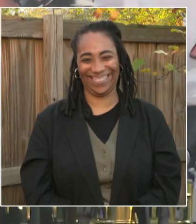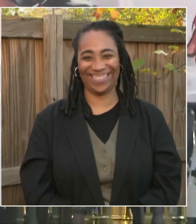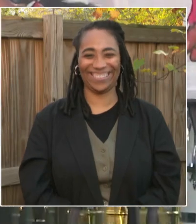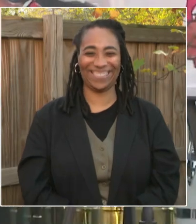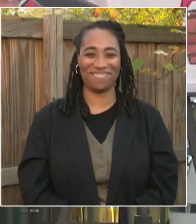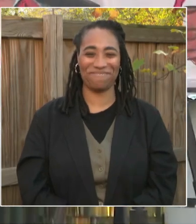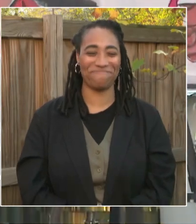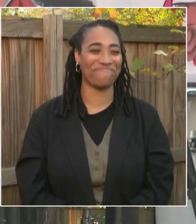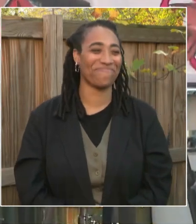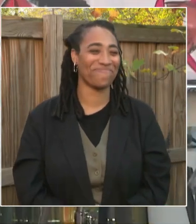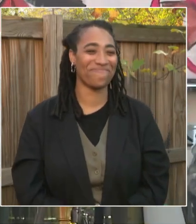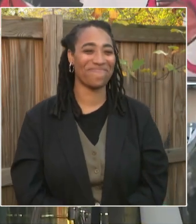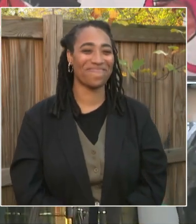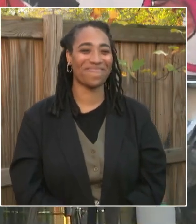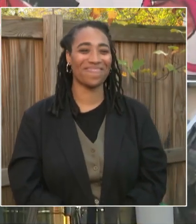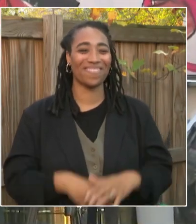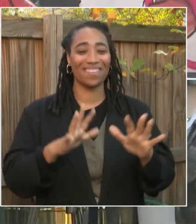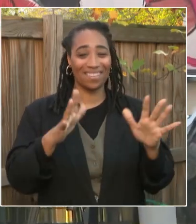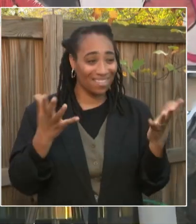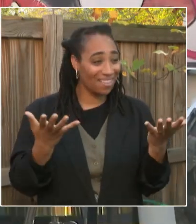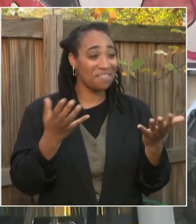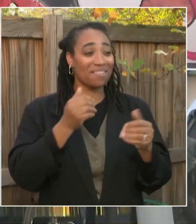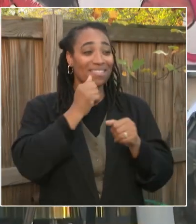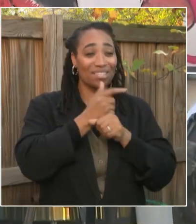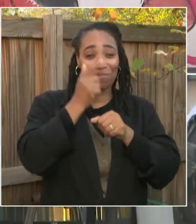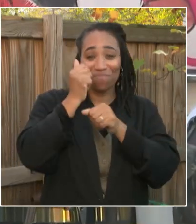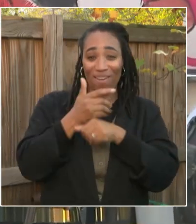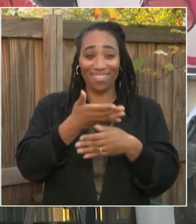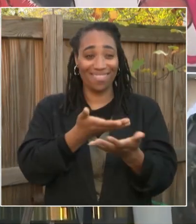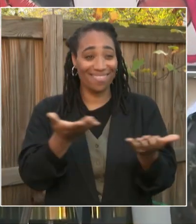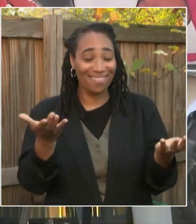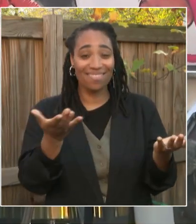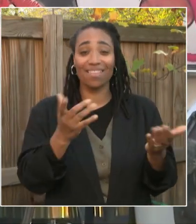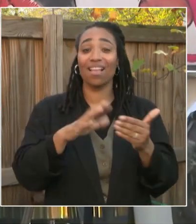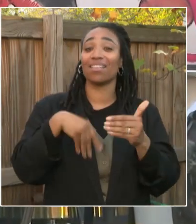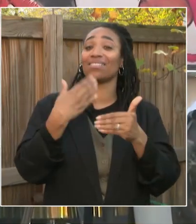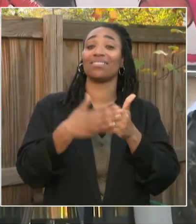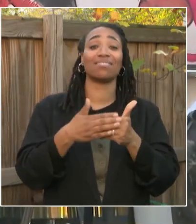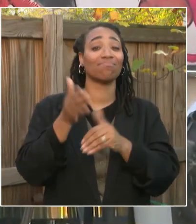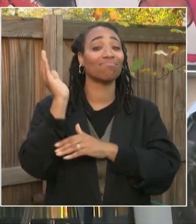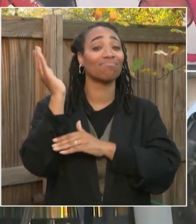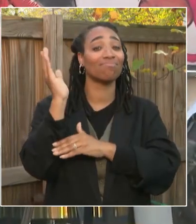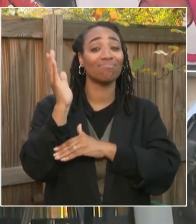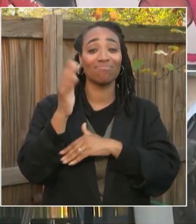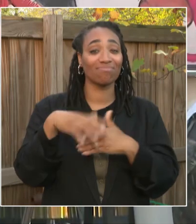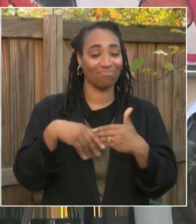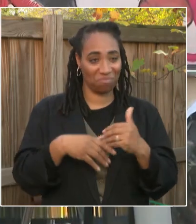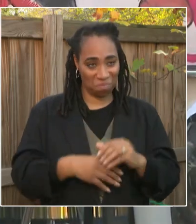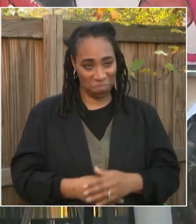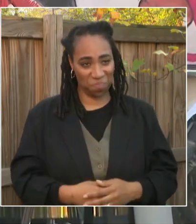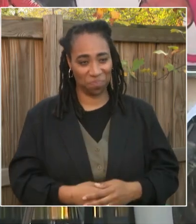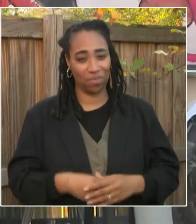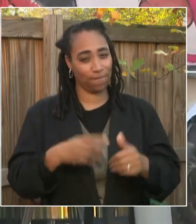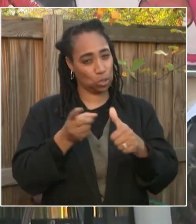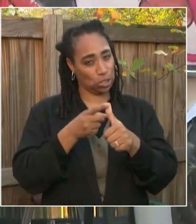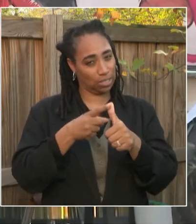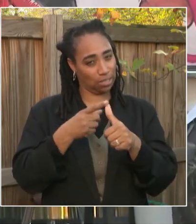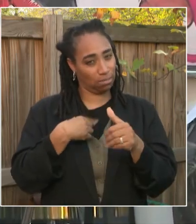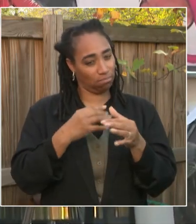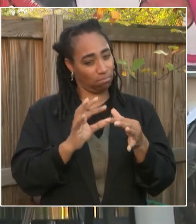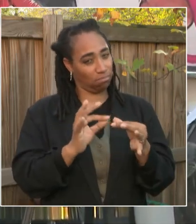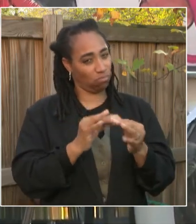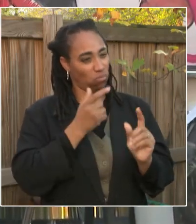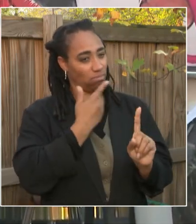Brothers and my sisters, our next speaker, before he comes up, I have to share my great memory of the first go-go tape I ever heard. My god